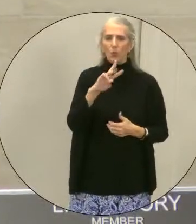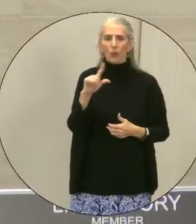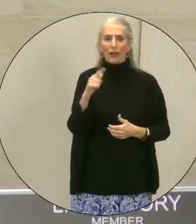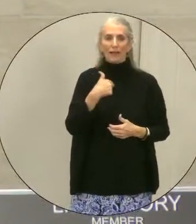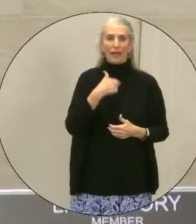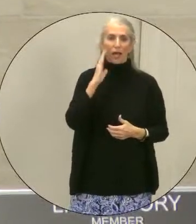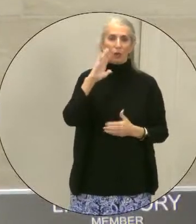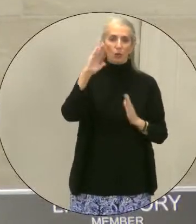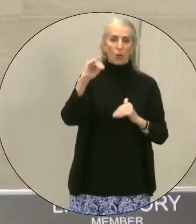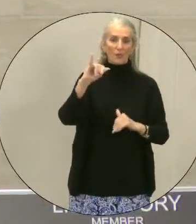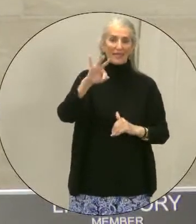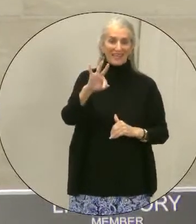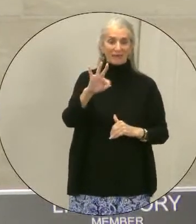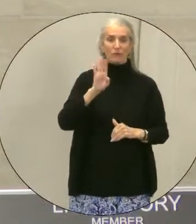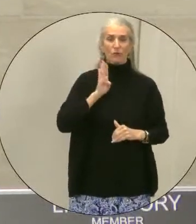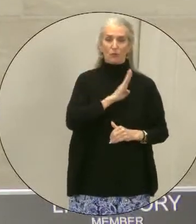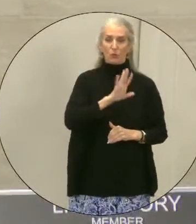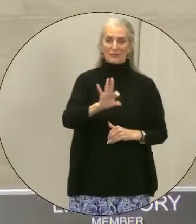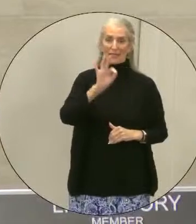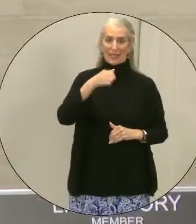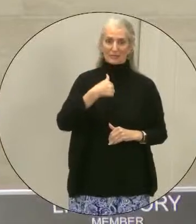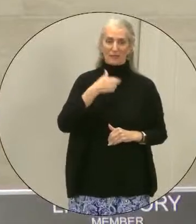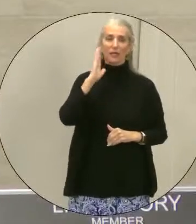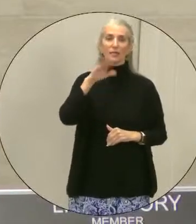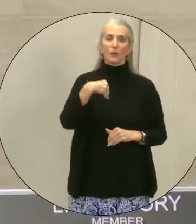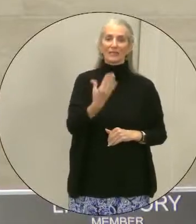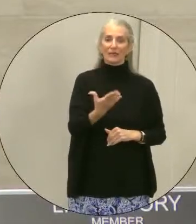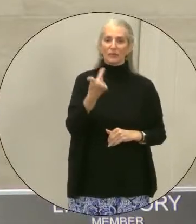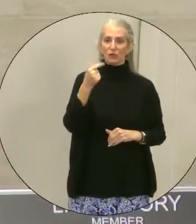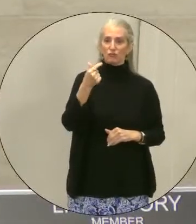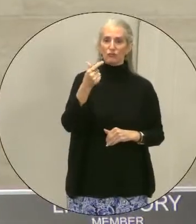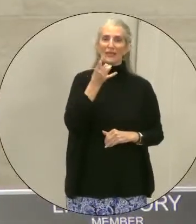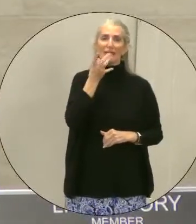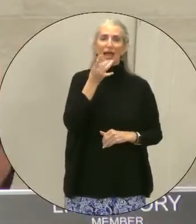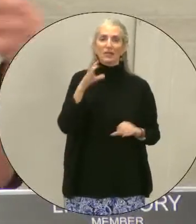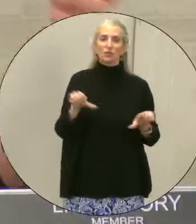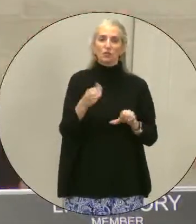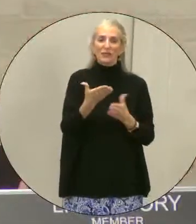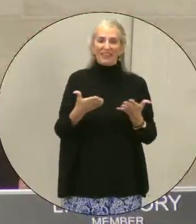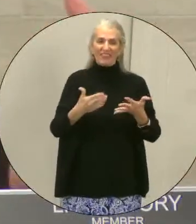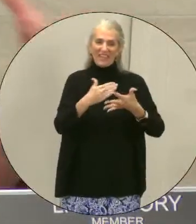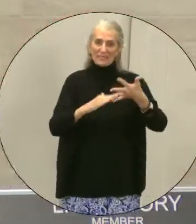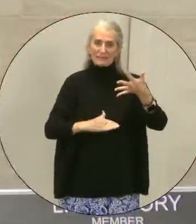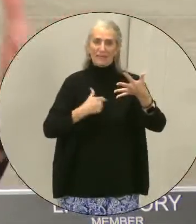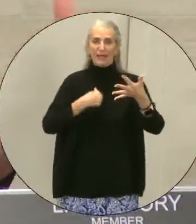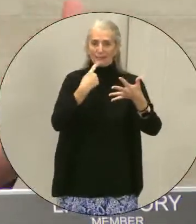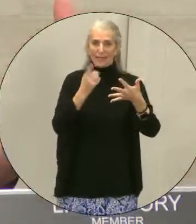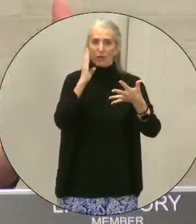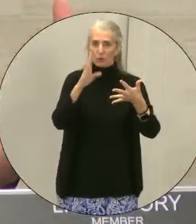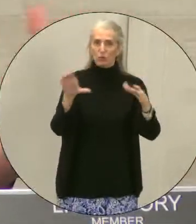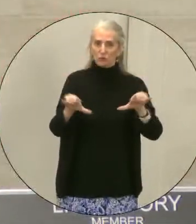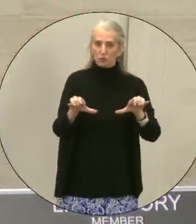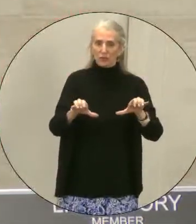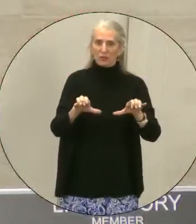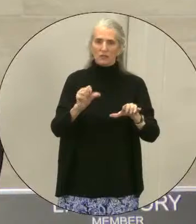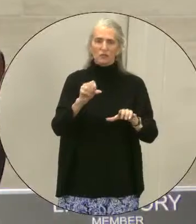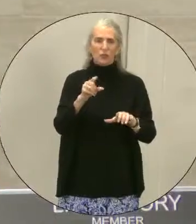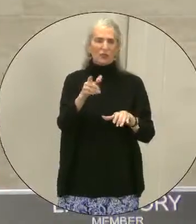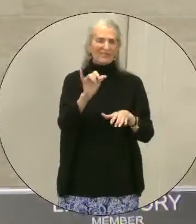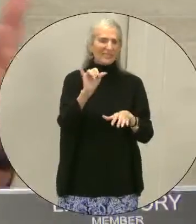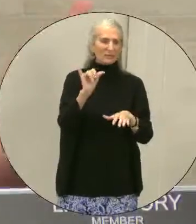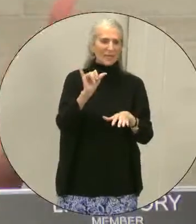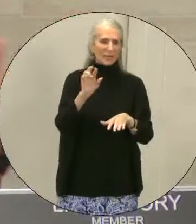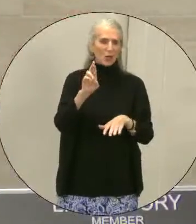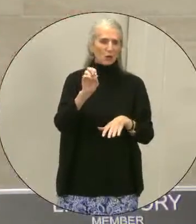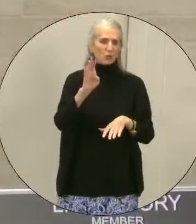hope if the board selects me, they would give me the green light to do the things I said I was going to do. And so in this situation, to me, that's a rubber stamp board. And what